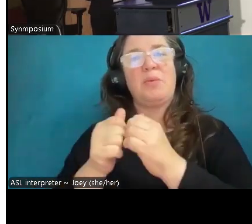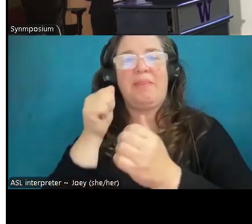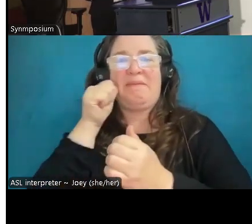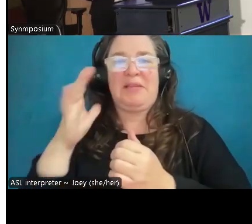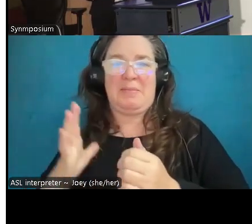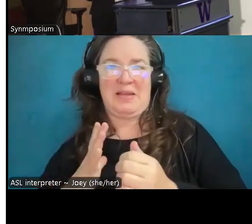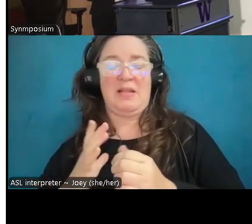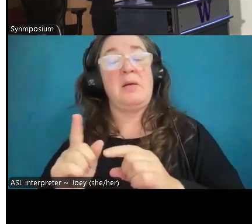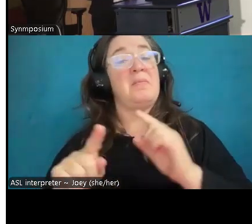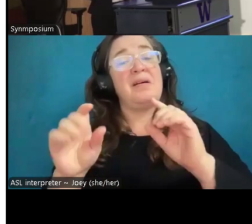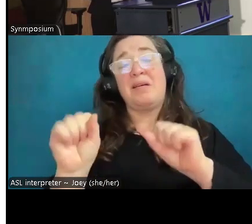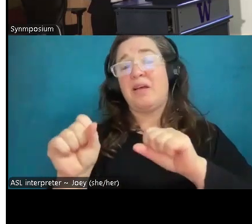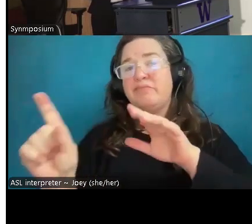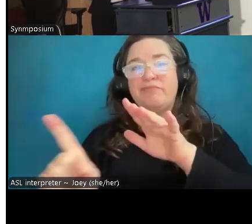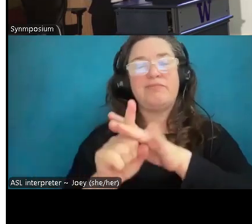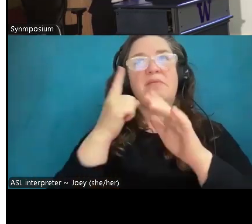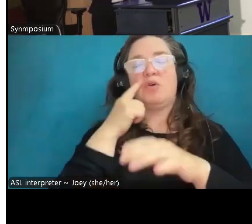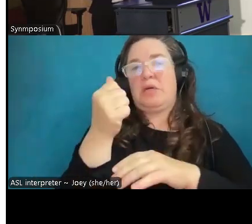be really quite disabling for the patient.